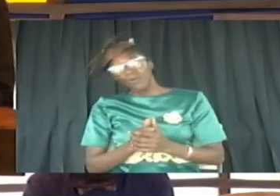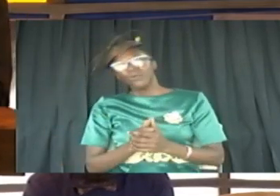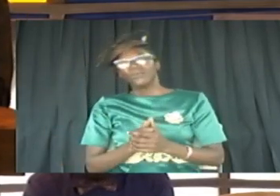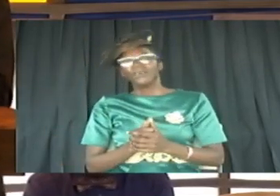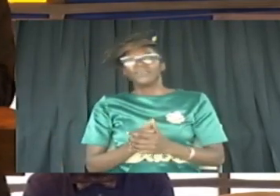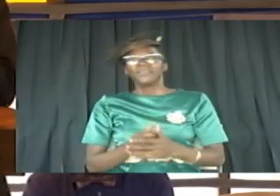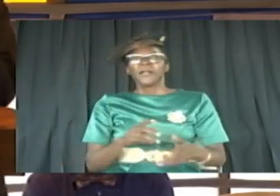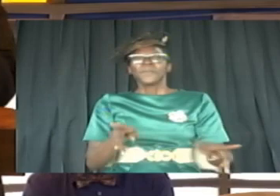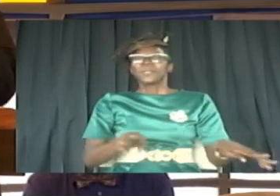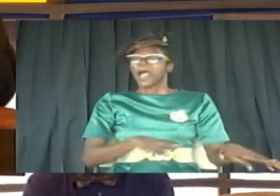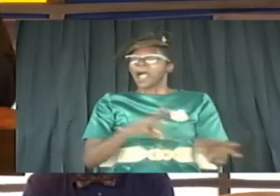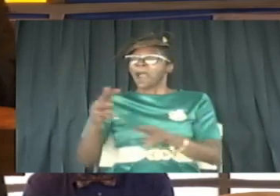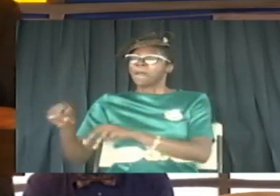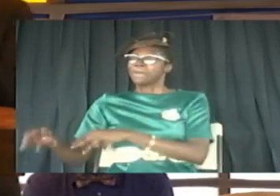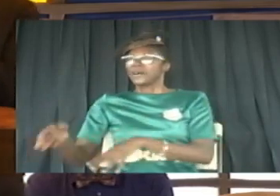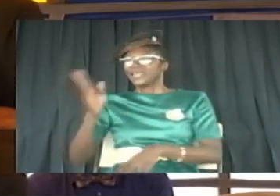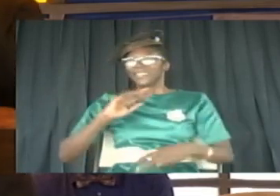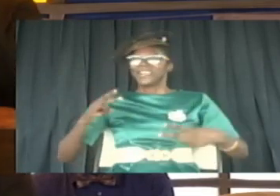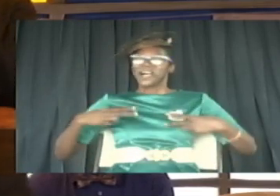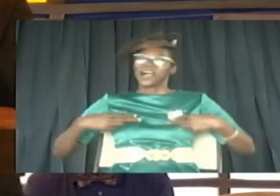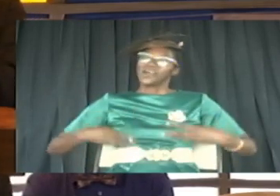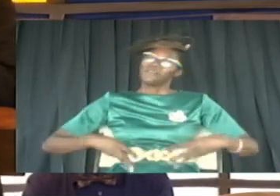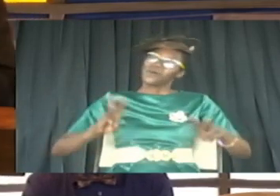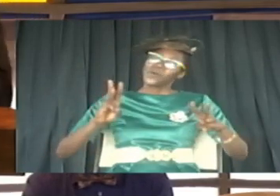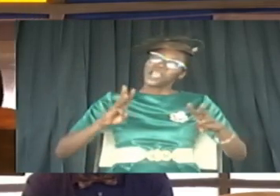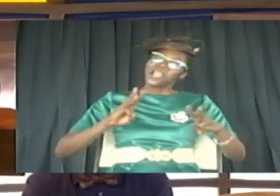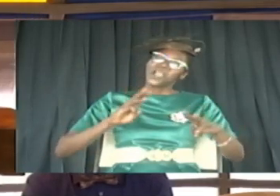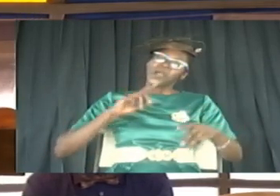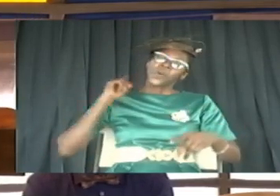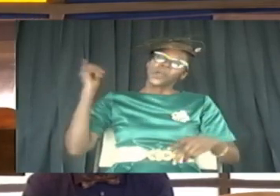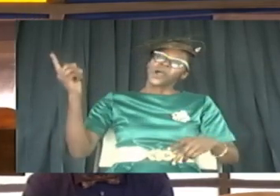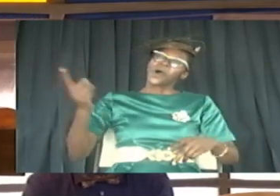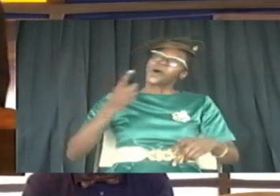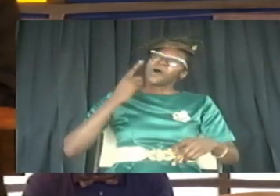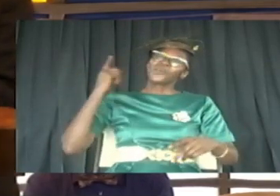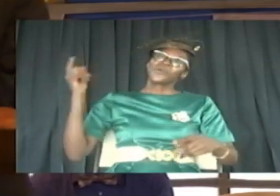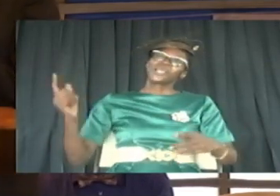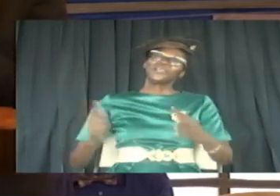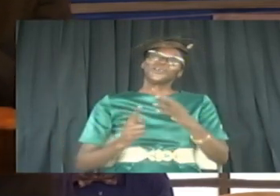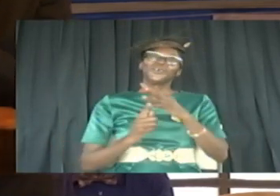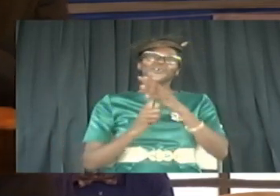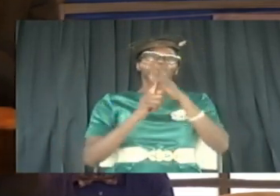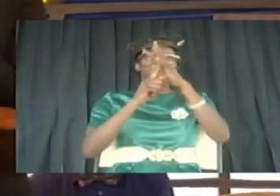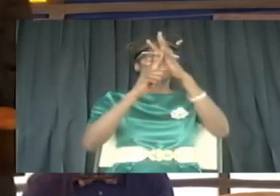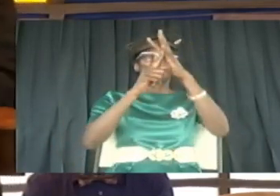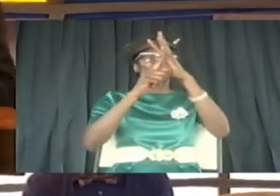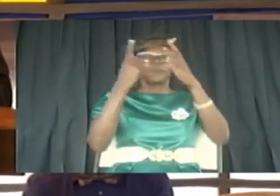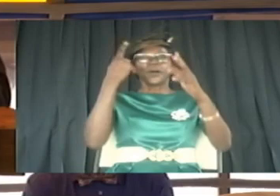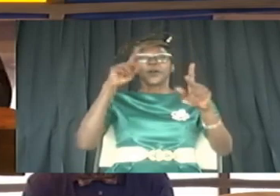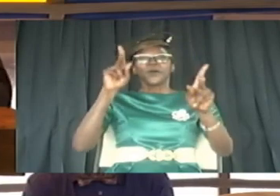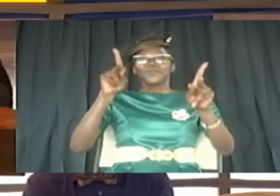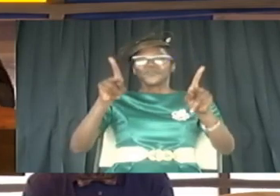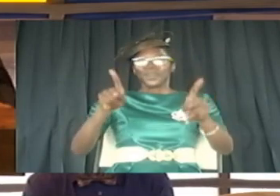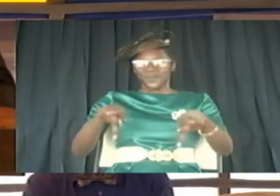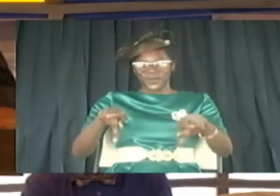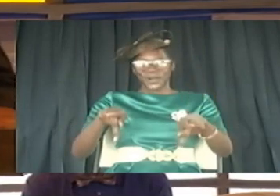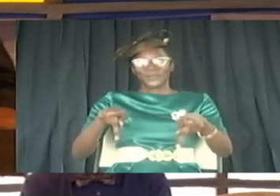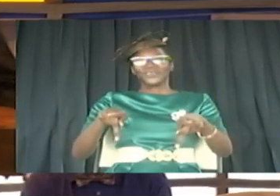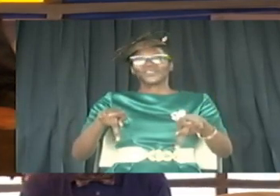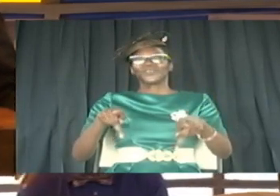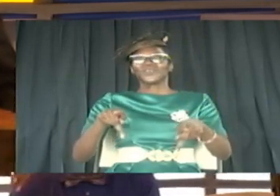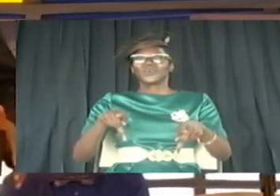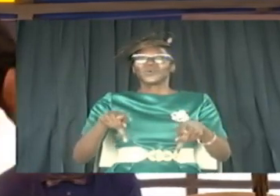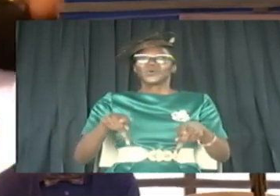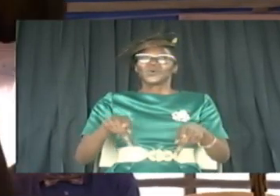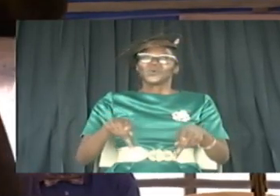God has a way where he always turns up for the person who sticks their neck out for